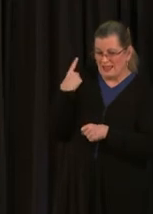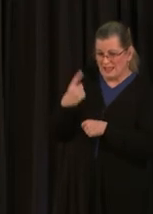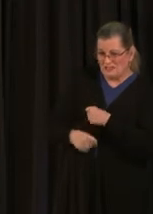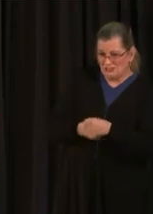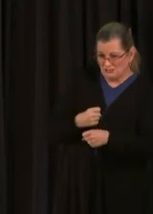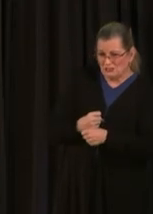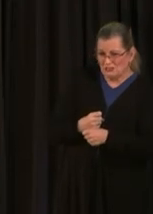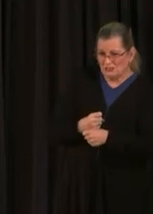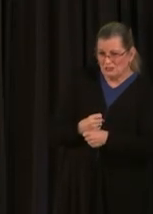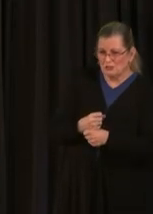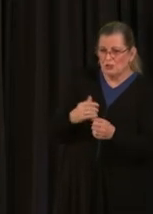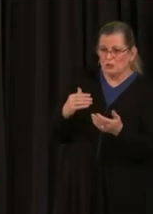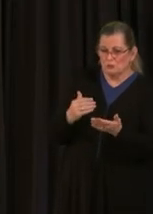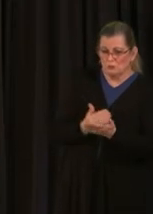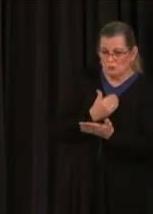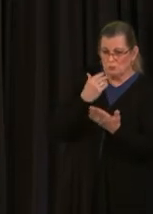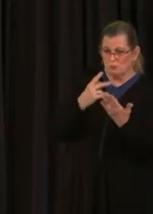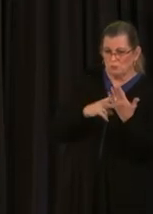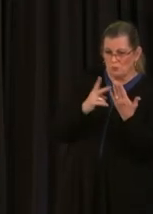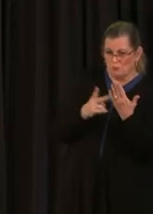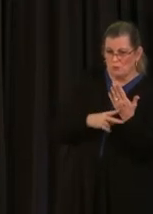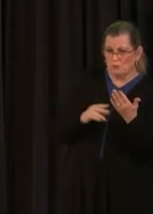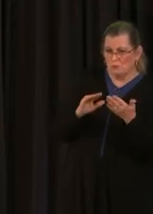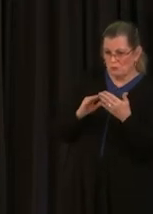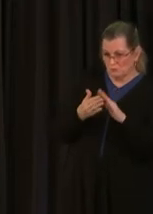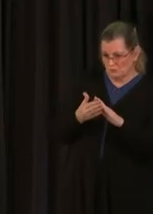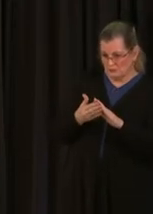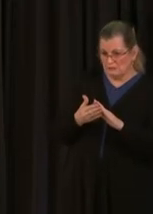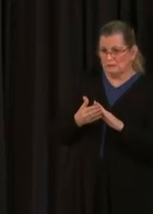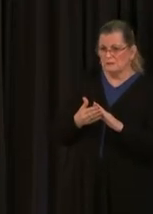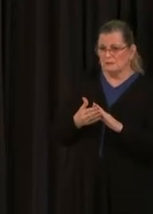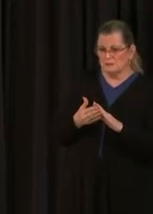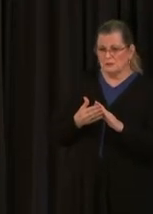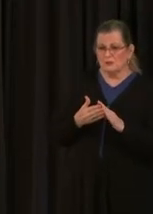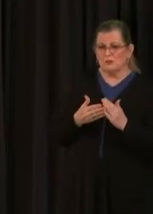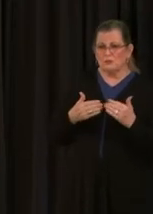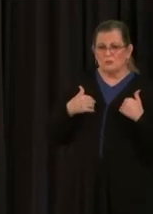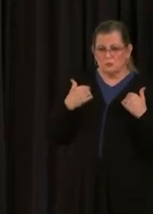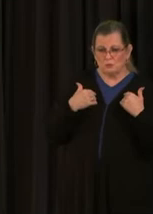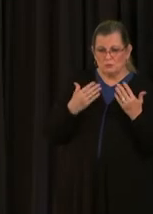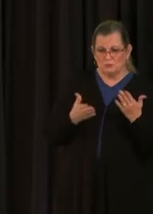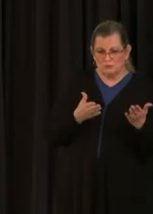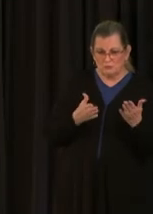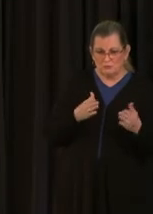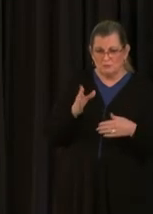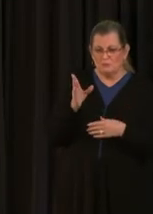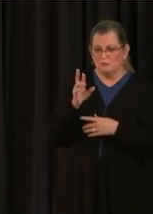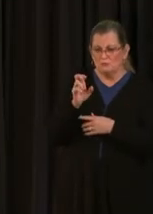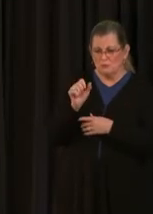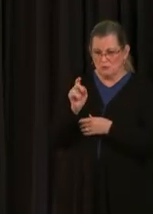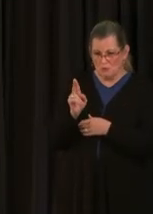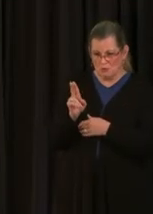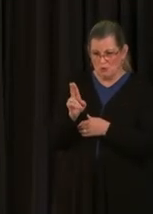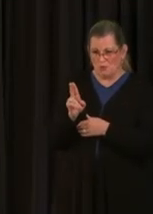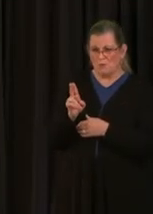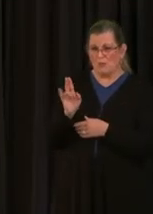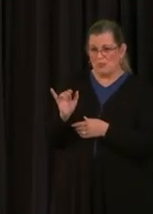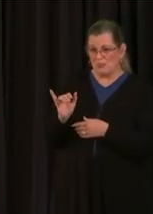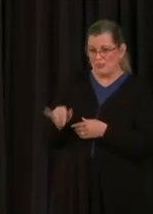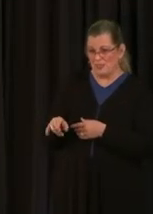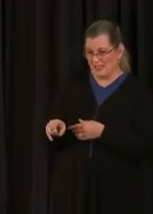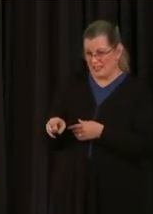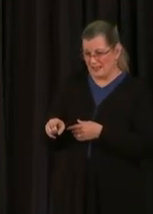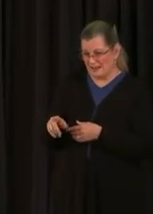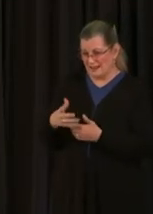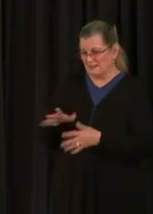and Paul PCS, where they will not only provide out-of-school Safe Passage for students as